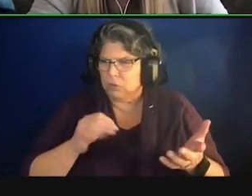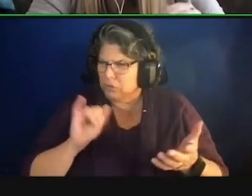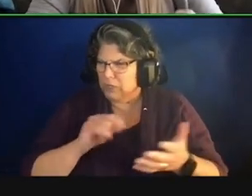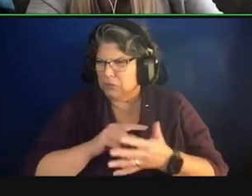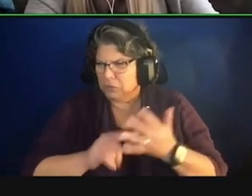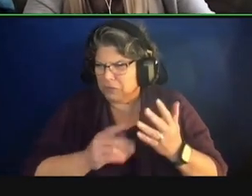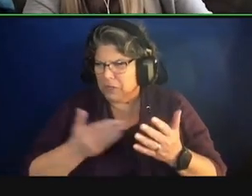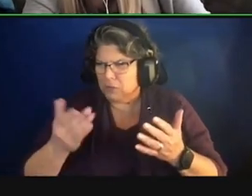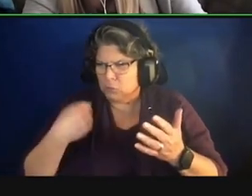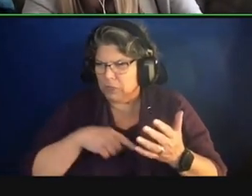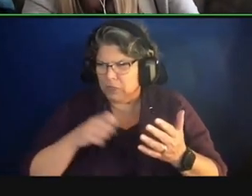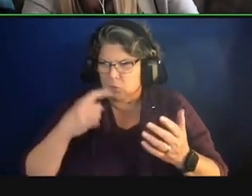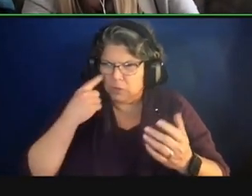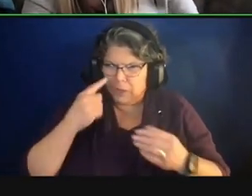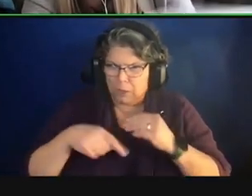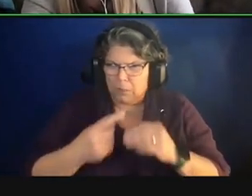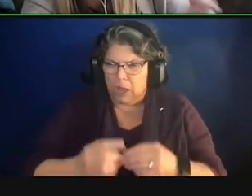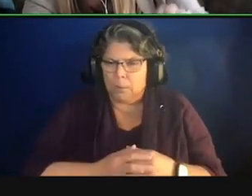consider.